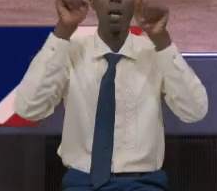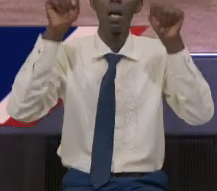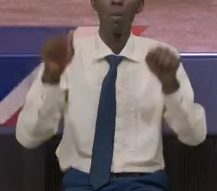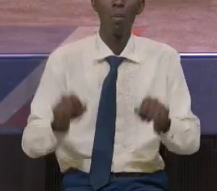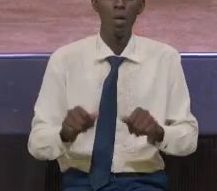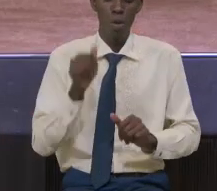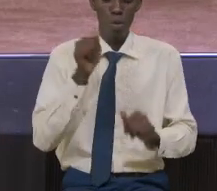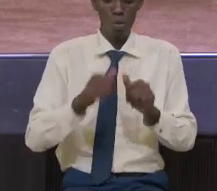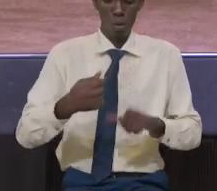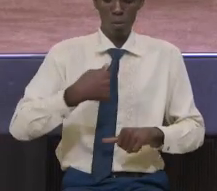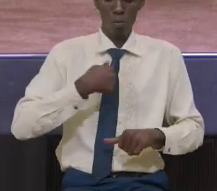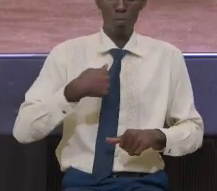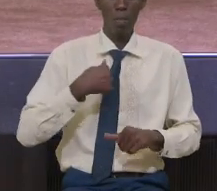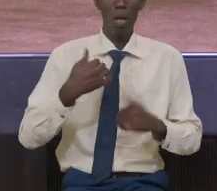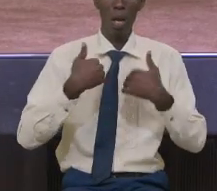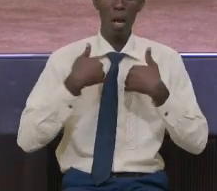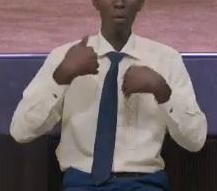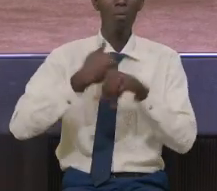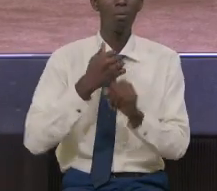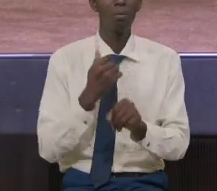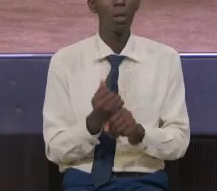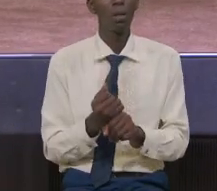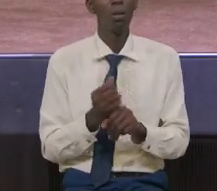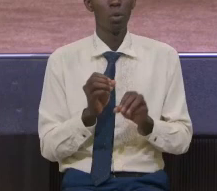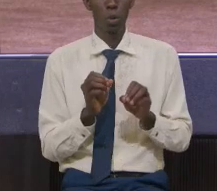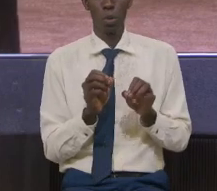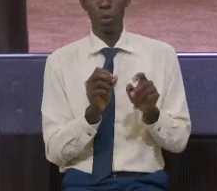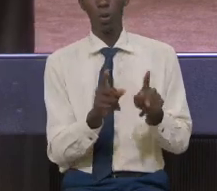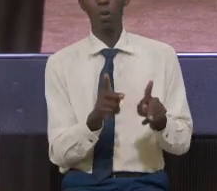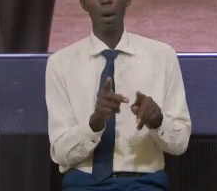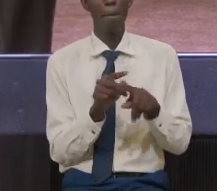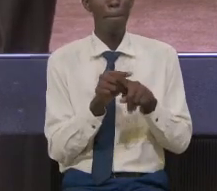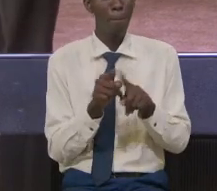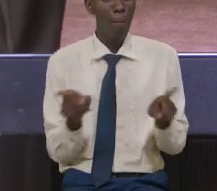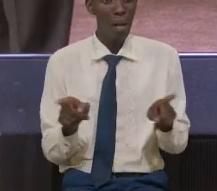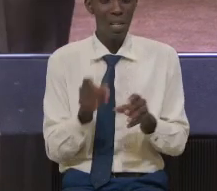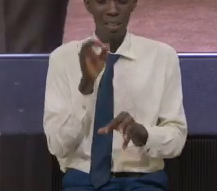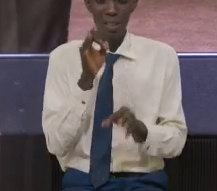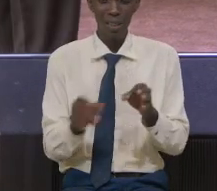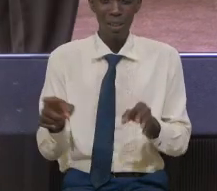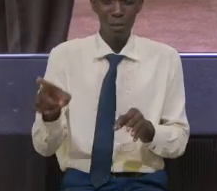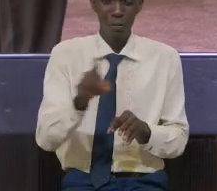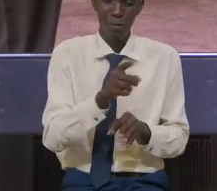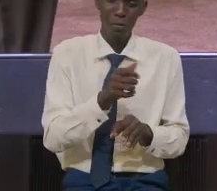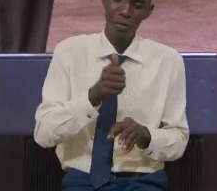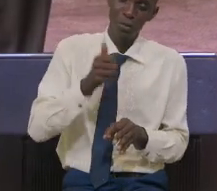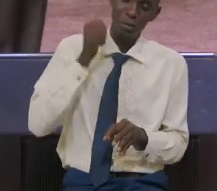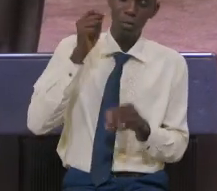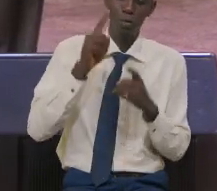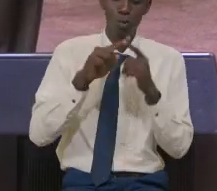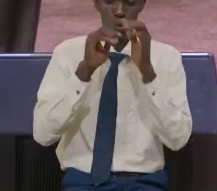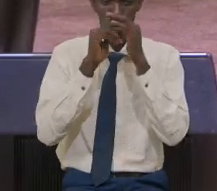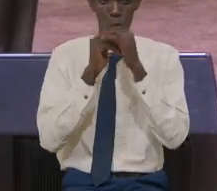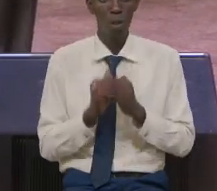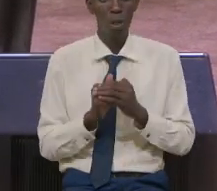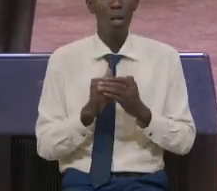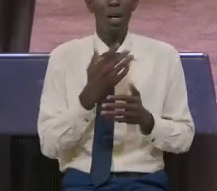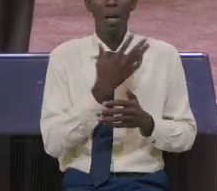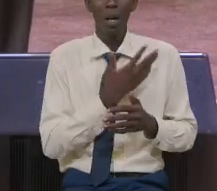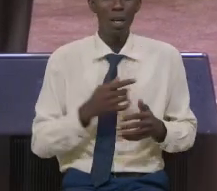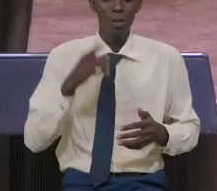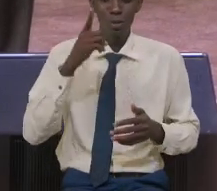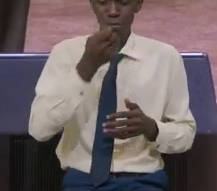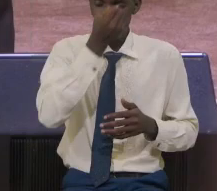I have made well. But if ye worship not, and you defy